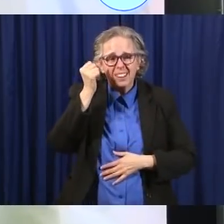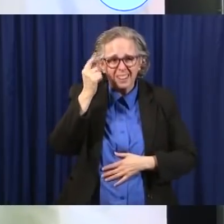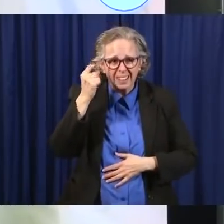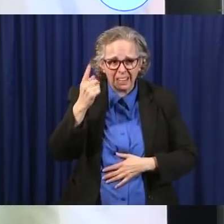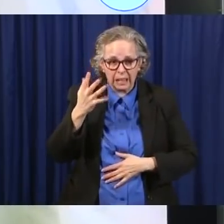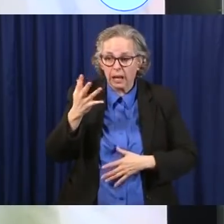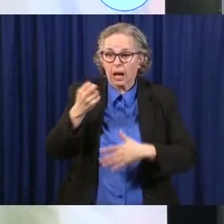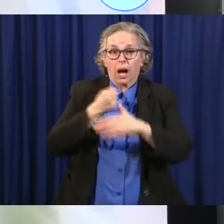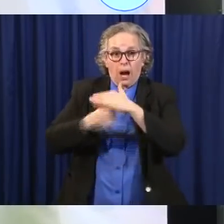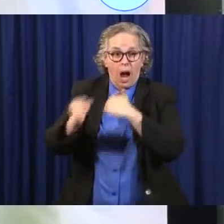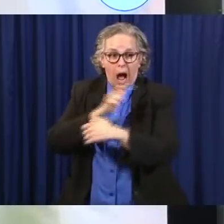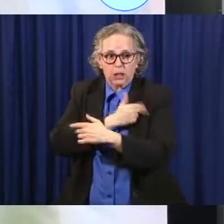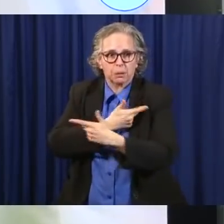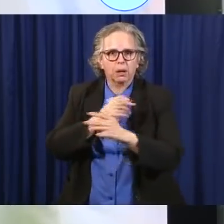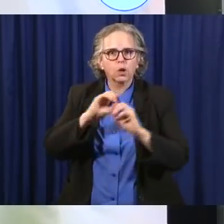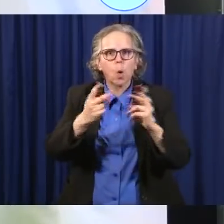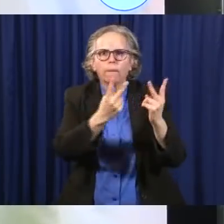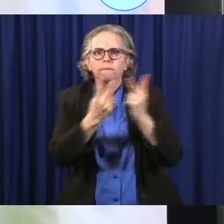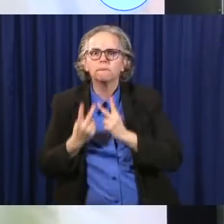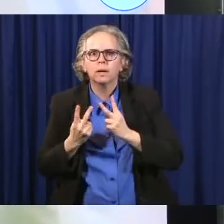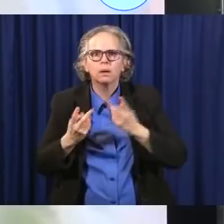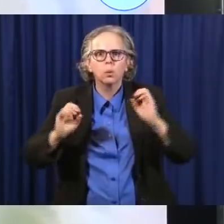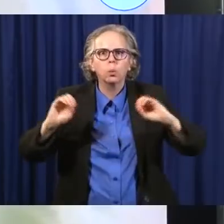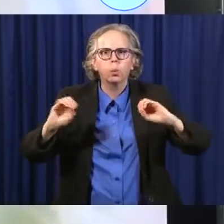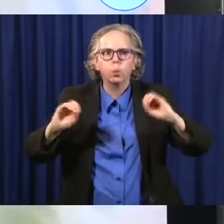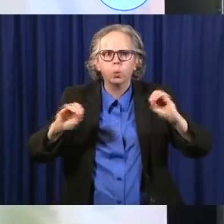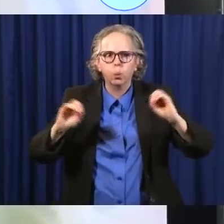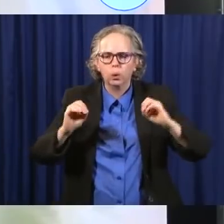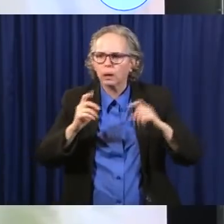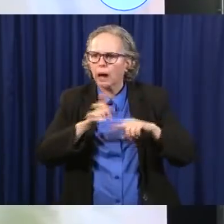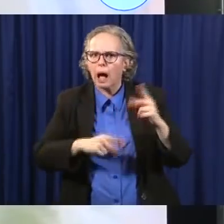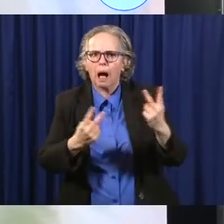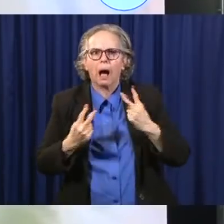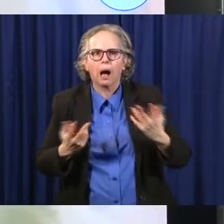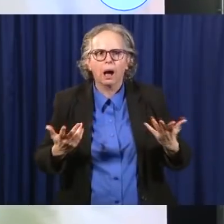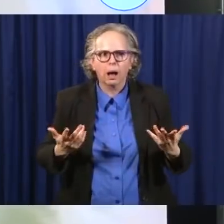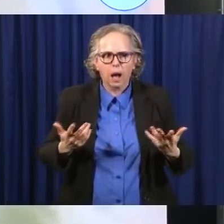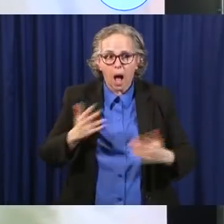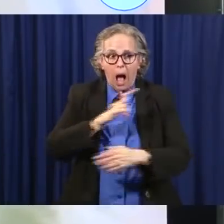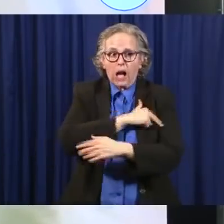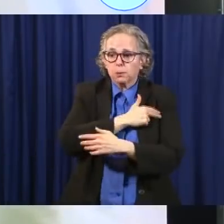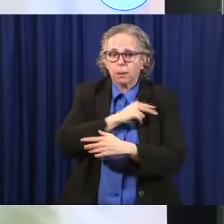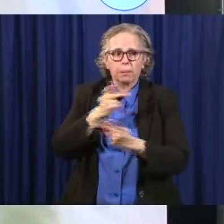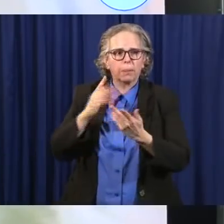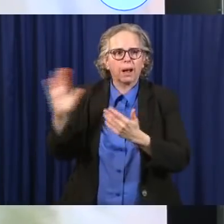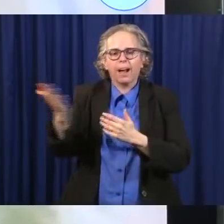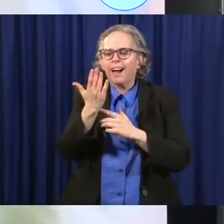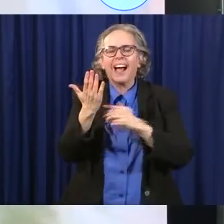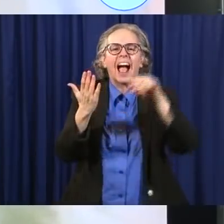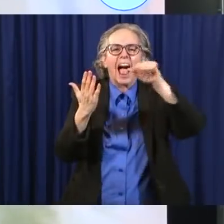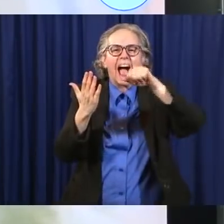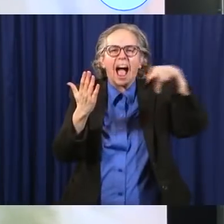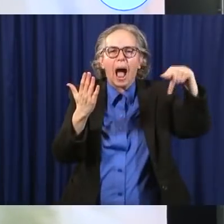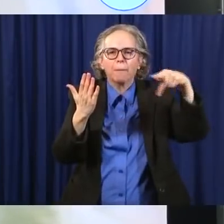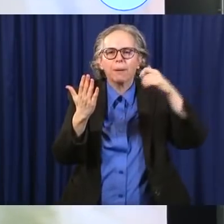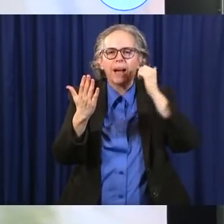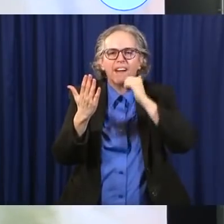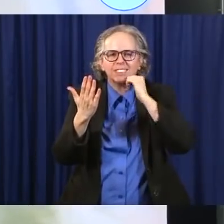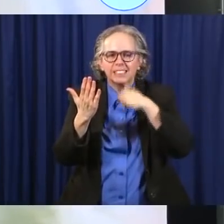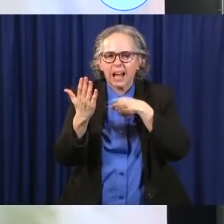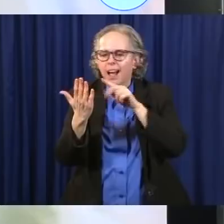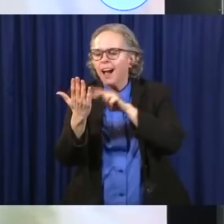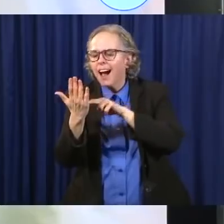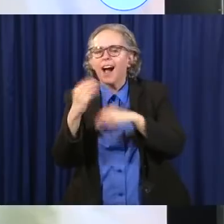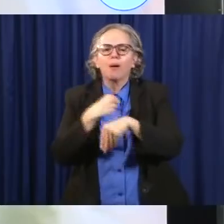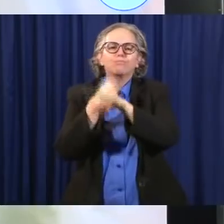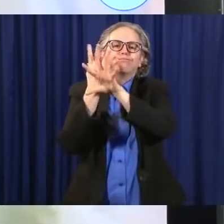to keep this down. But the hospital brought an iPad into my room each day so we could communicate back and forth